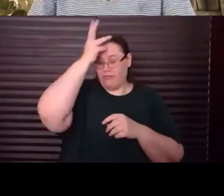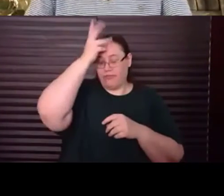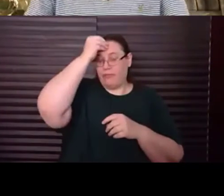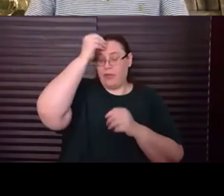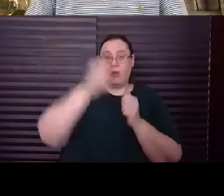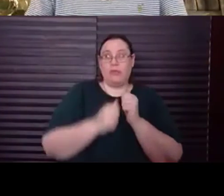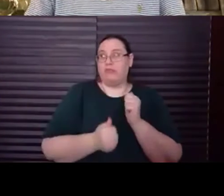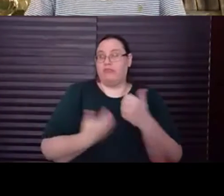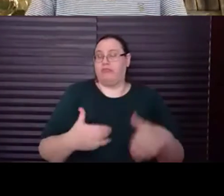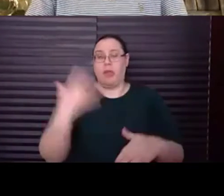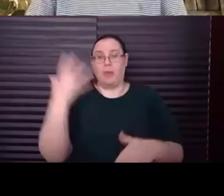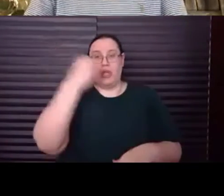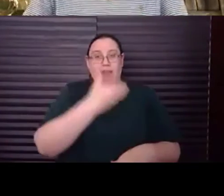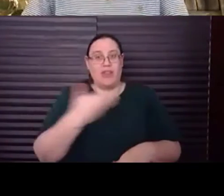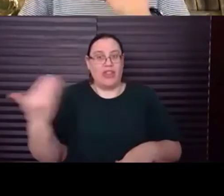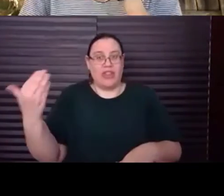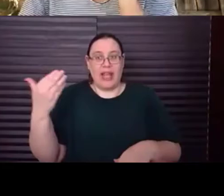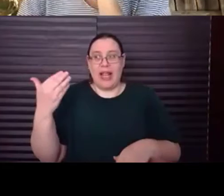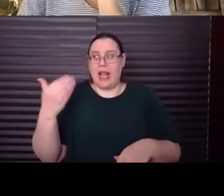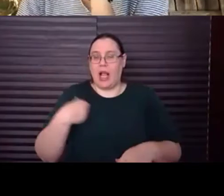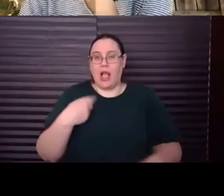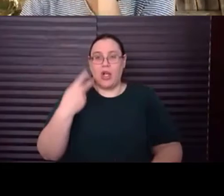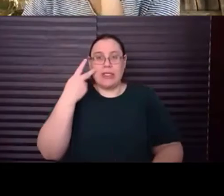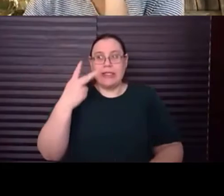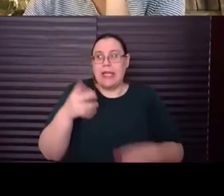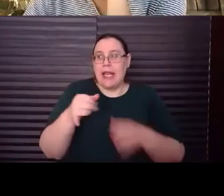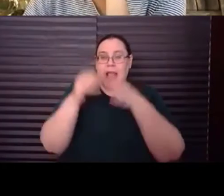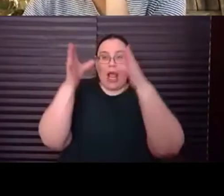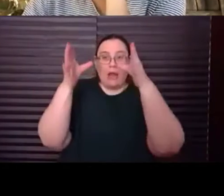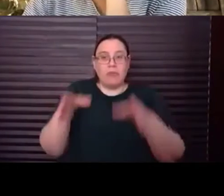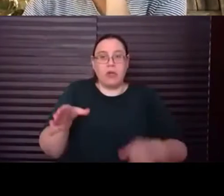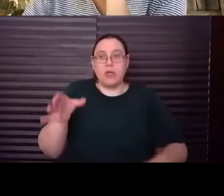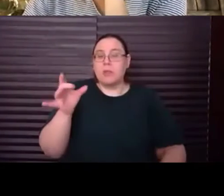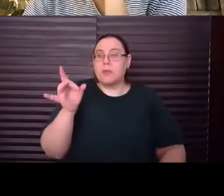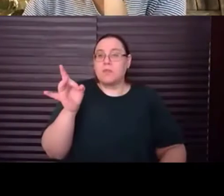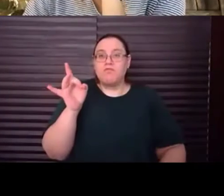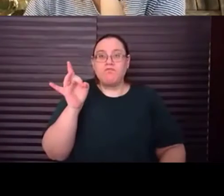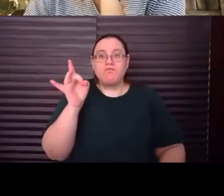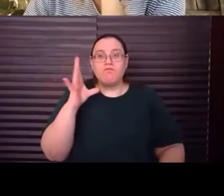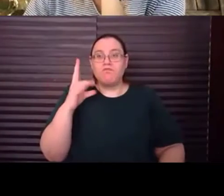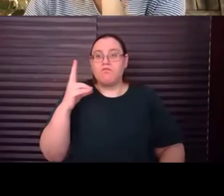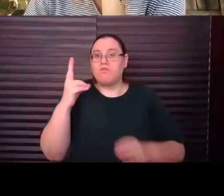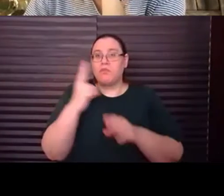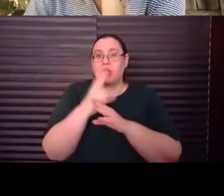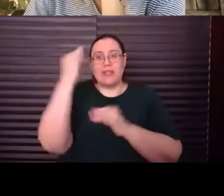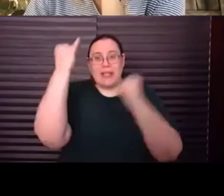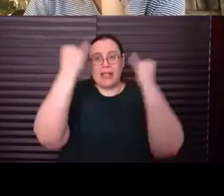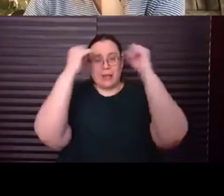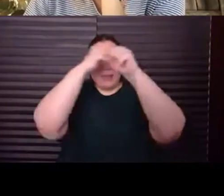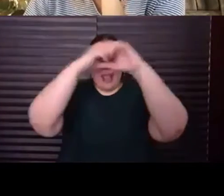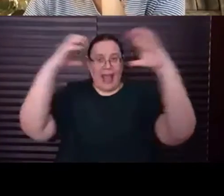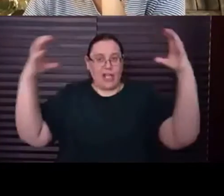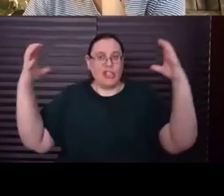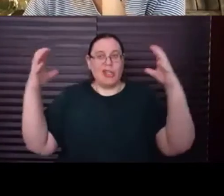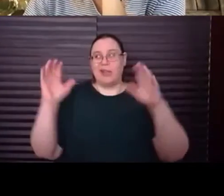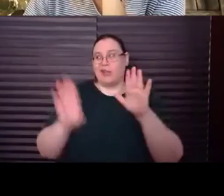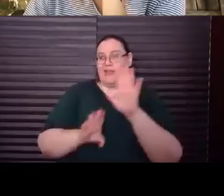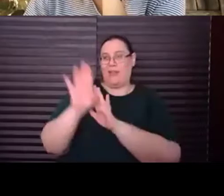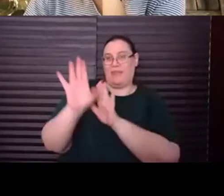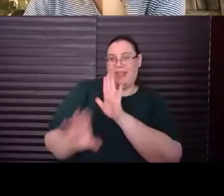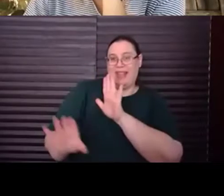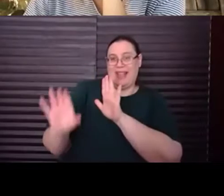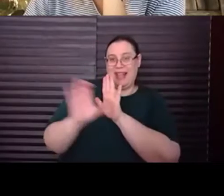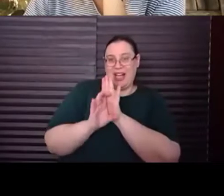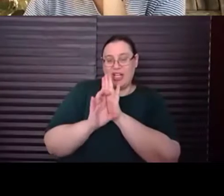the most beautiful things. I got to like see like this person just using her imagination to create this